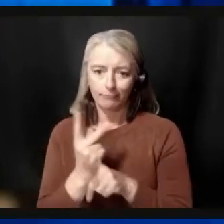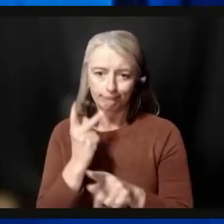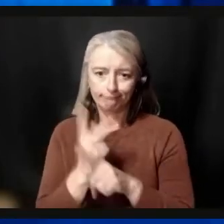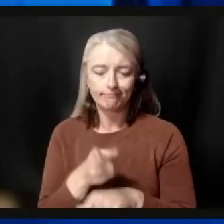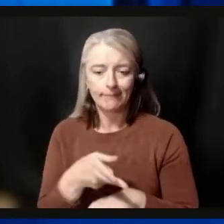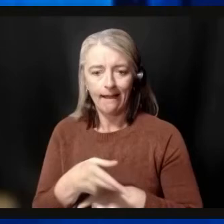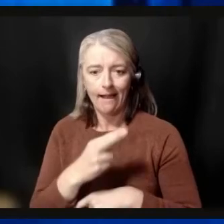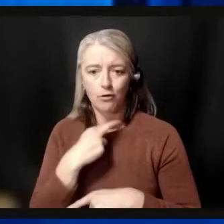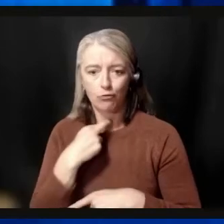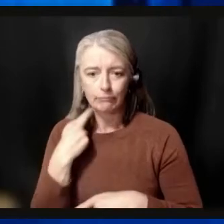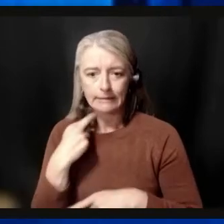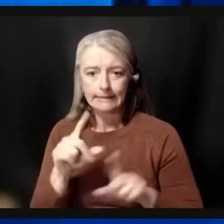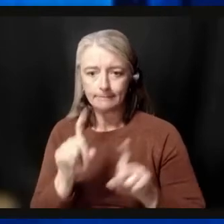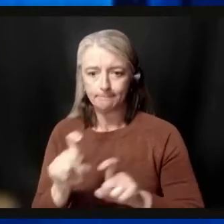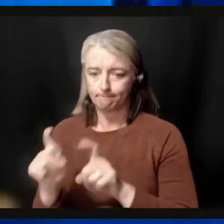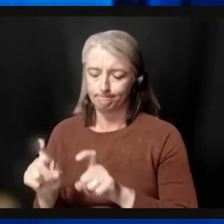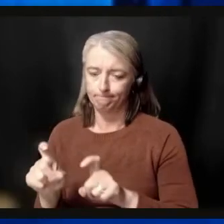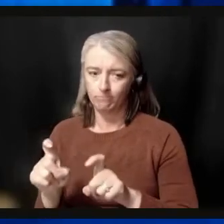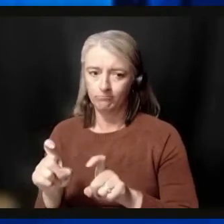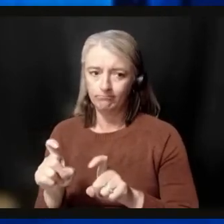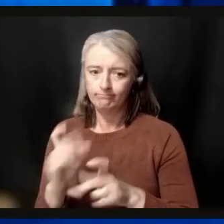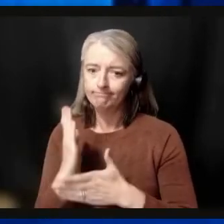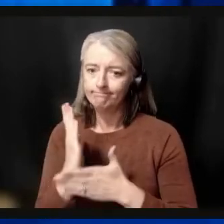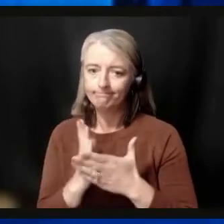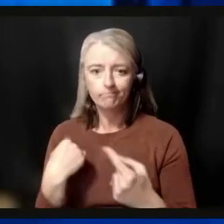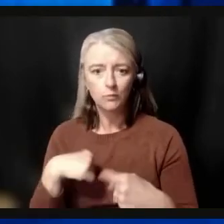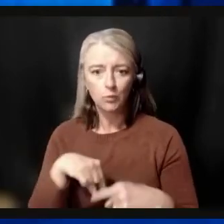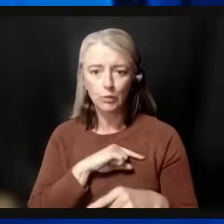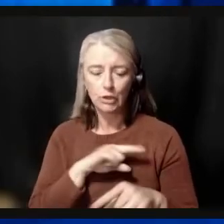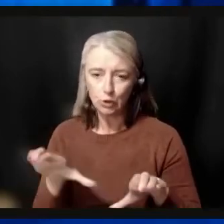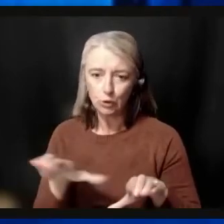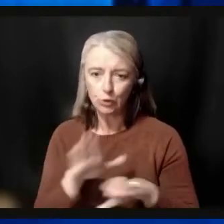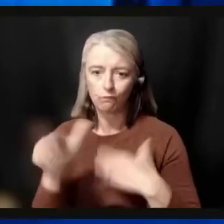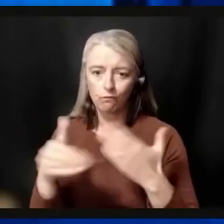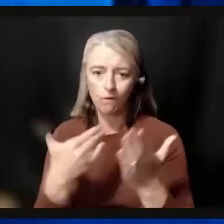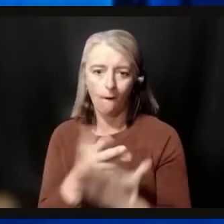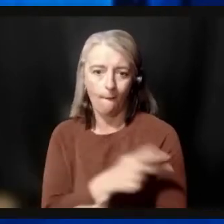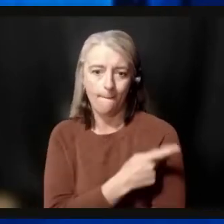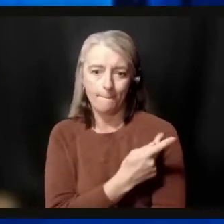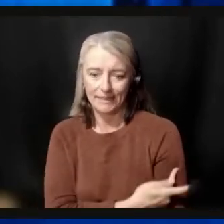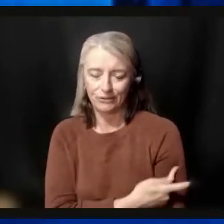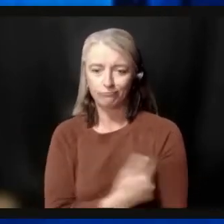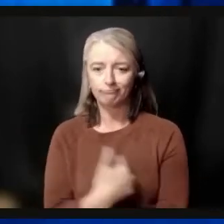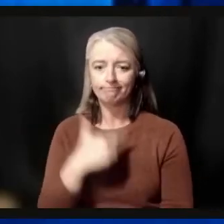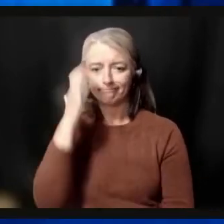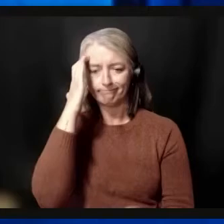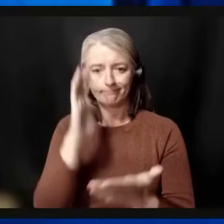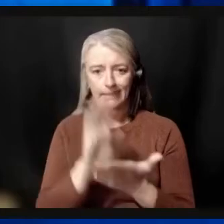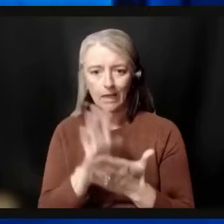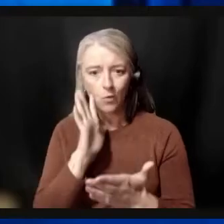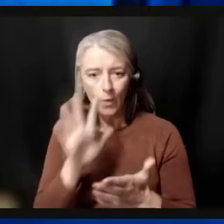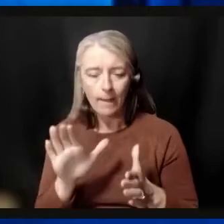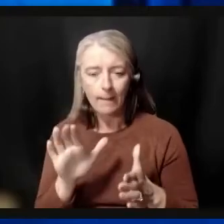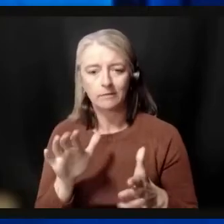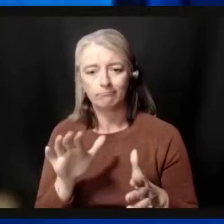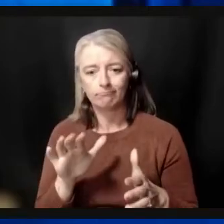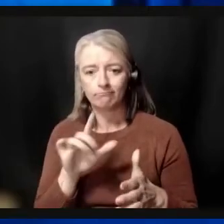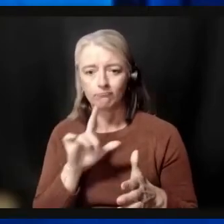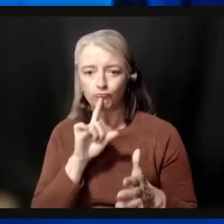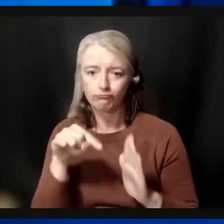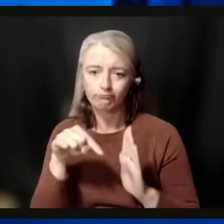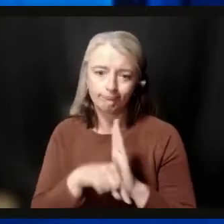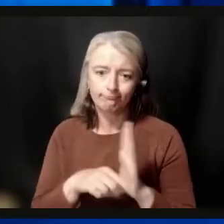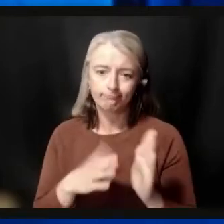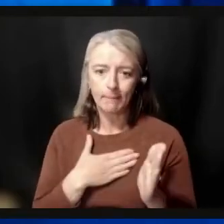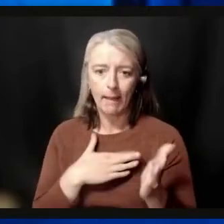is going to be part of what we do for every patient. So that's what I believe will be the kind of the core of my research. And part